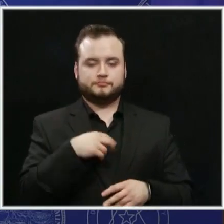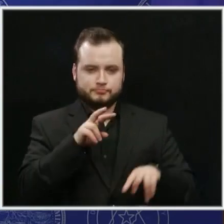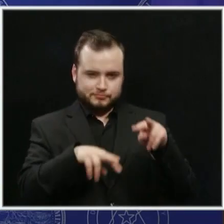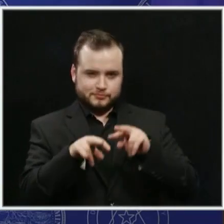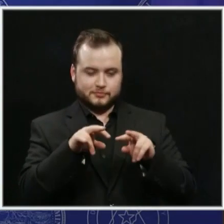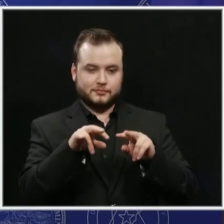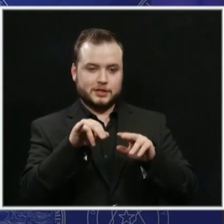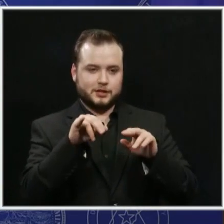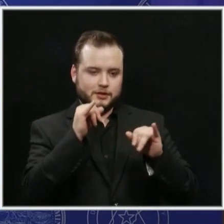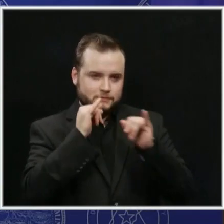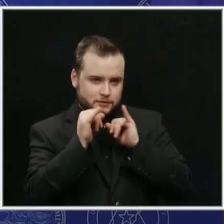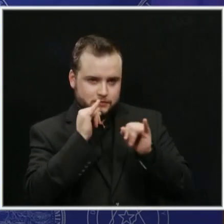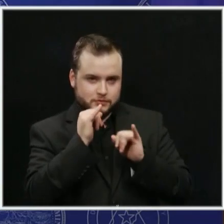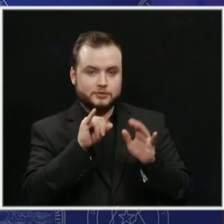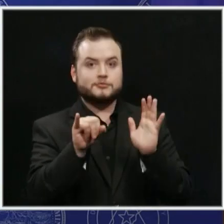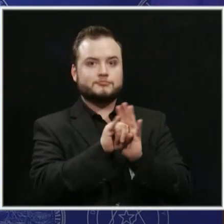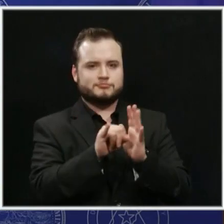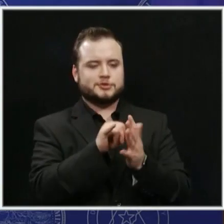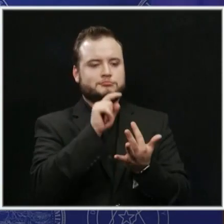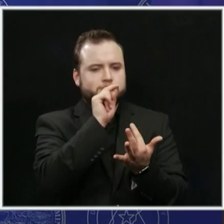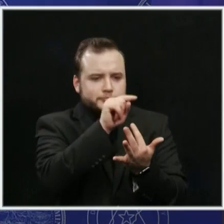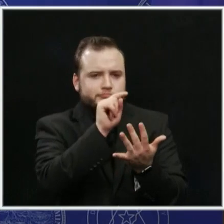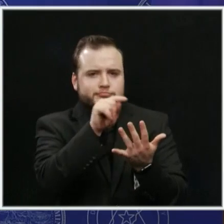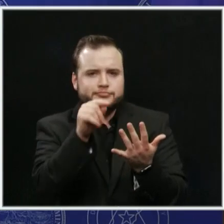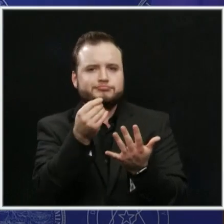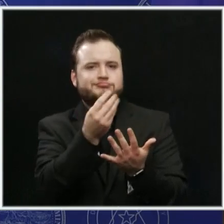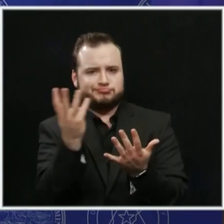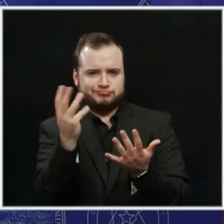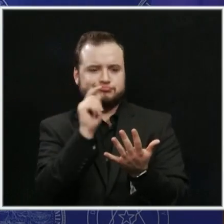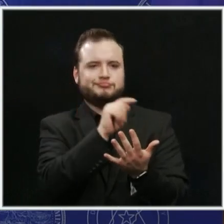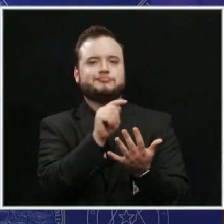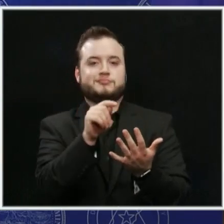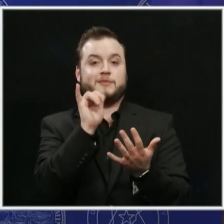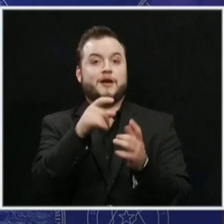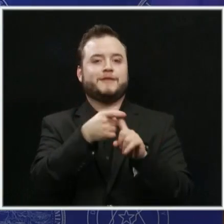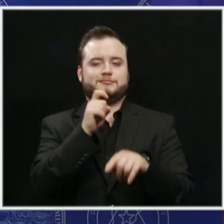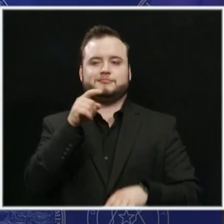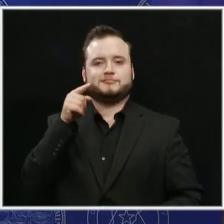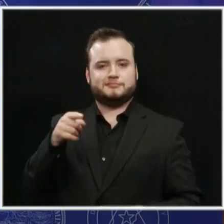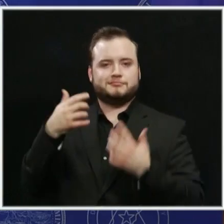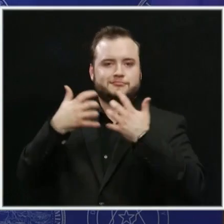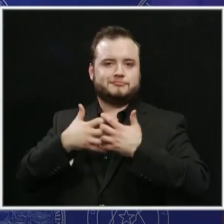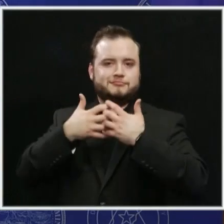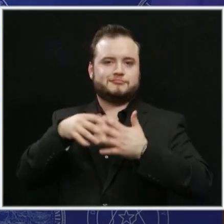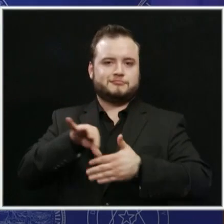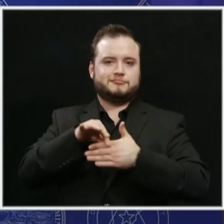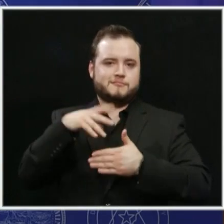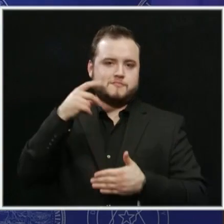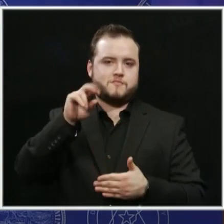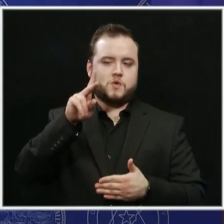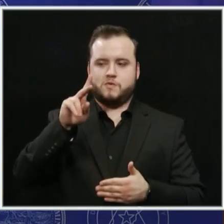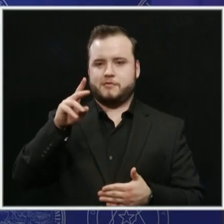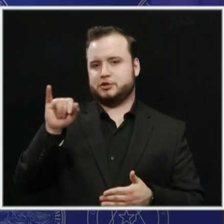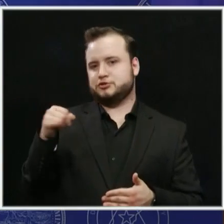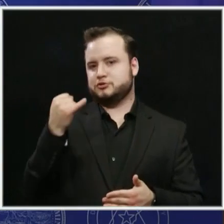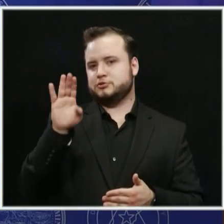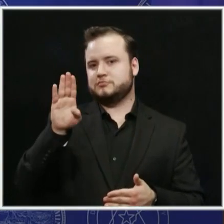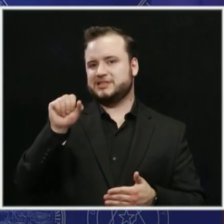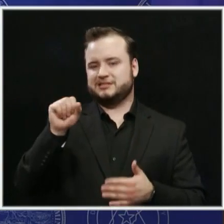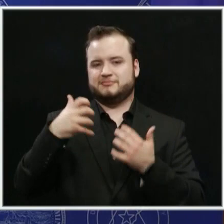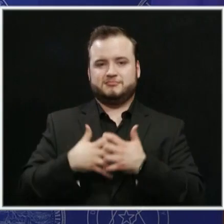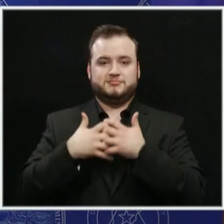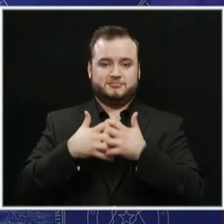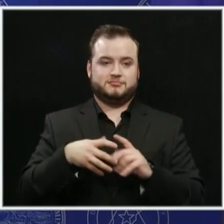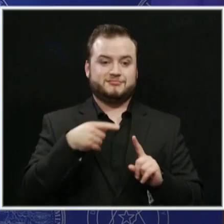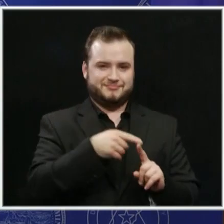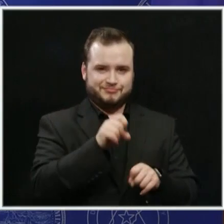of these individuals were employees at the JBS plant. We're working with the plant. We have 4